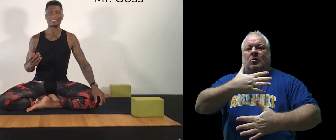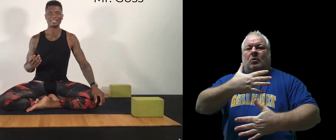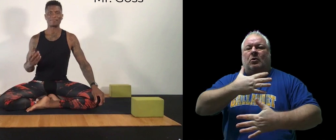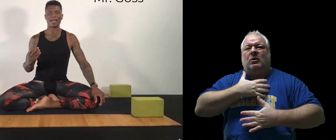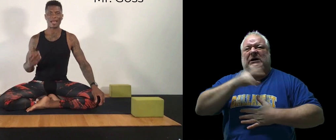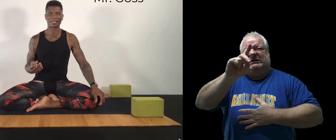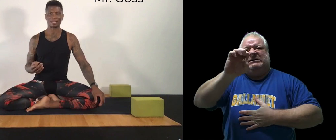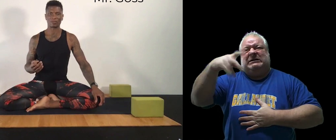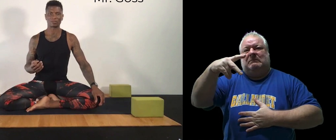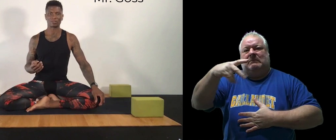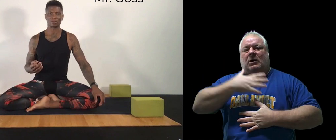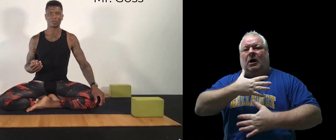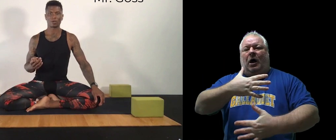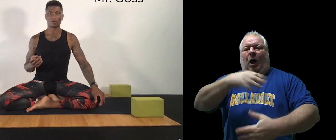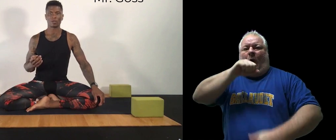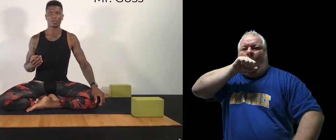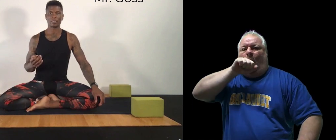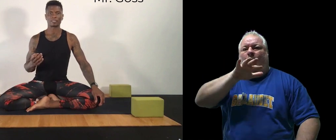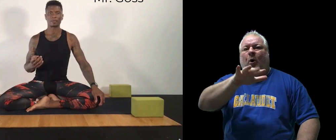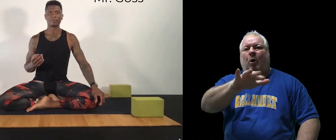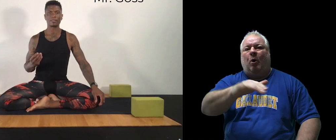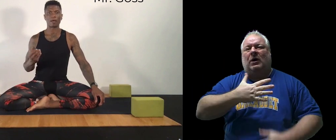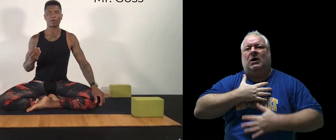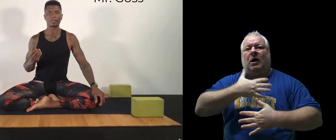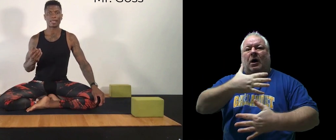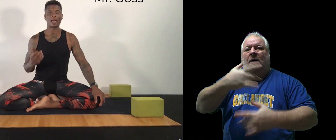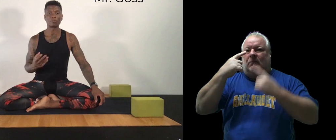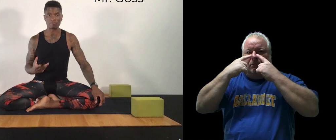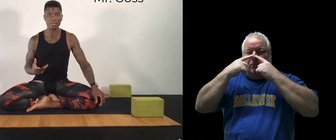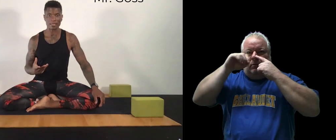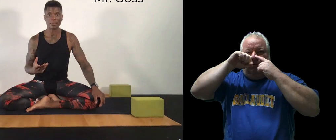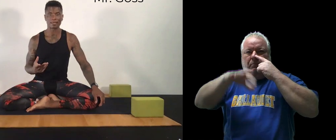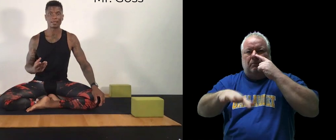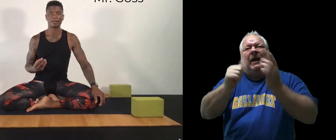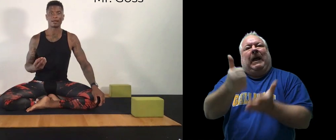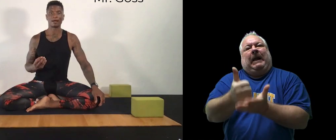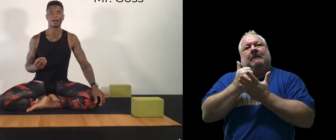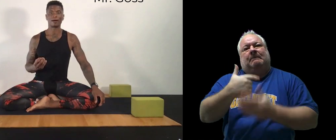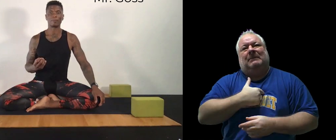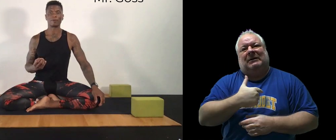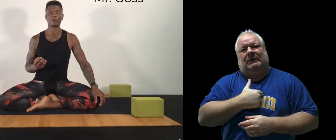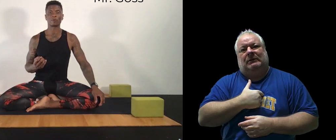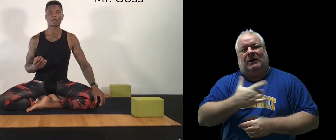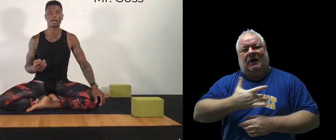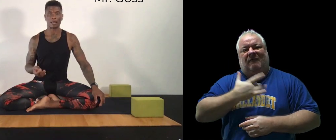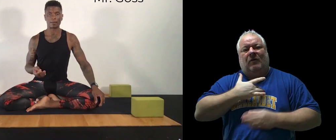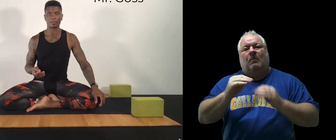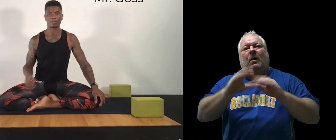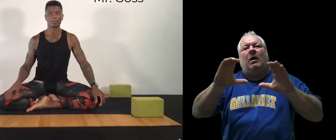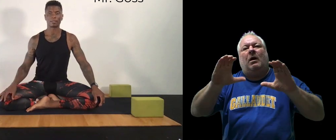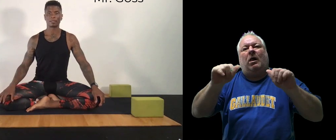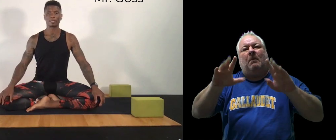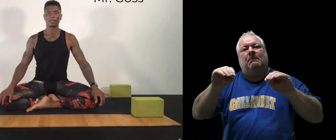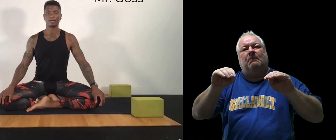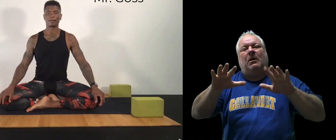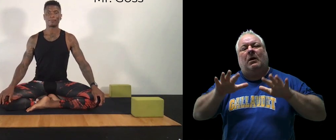inhales and deep exhales is something that helps me feel more